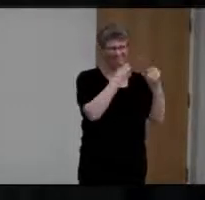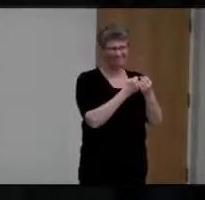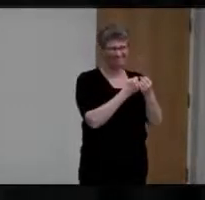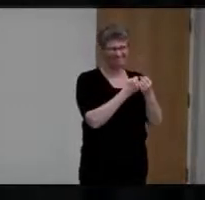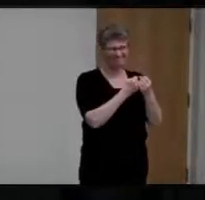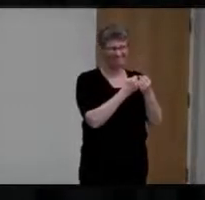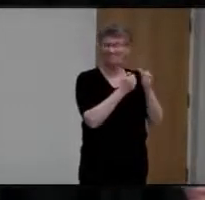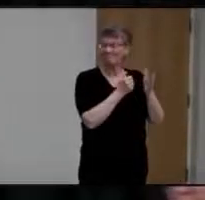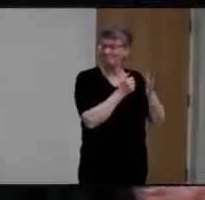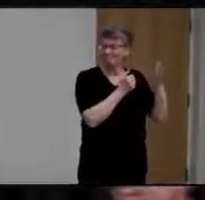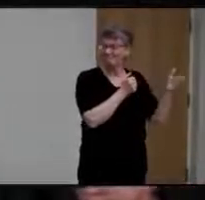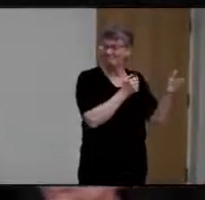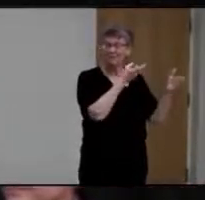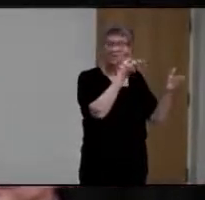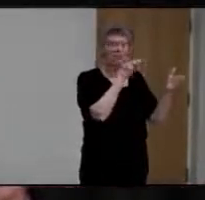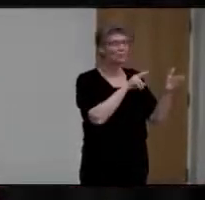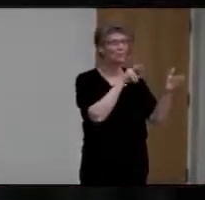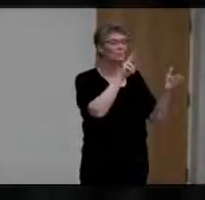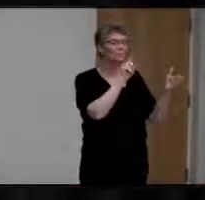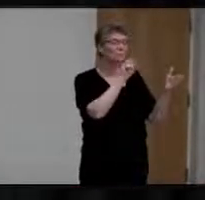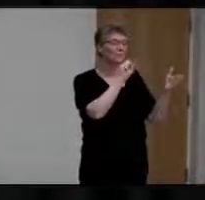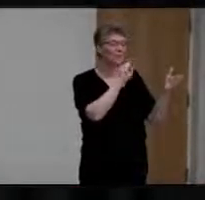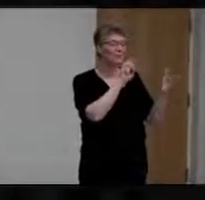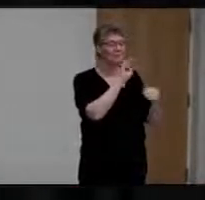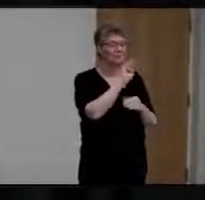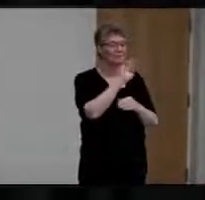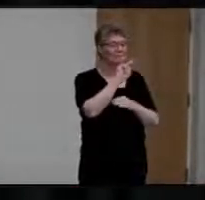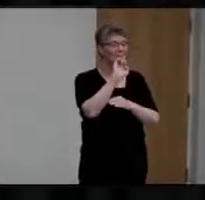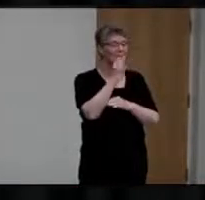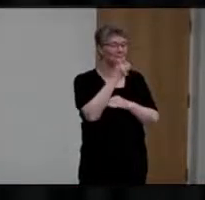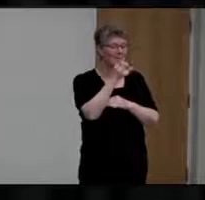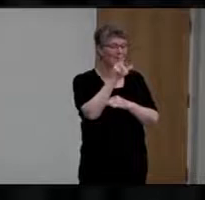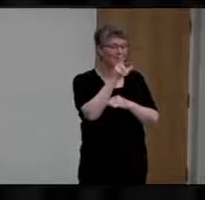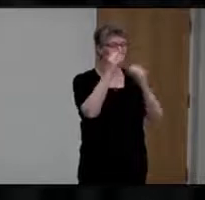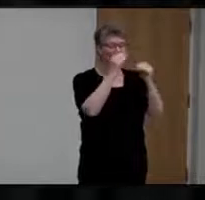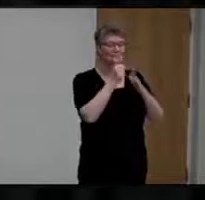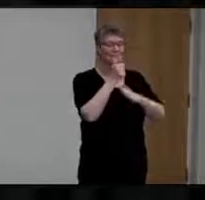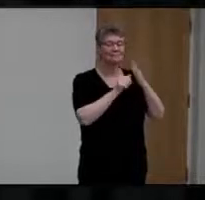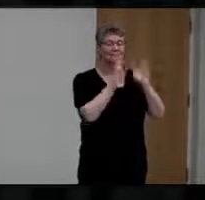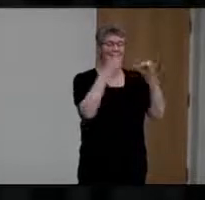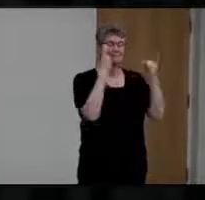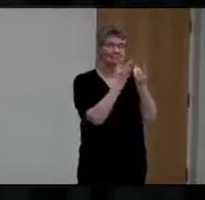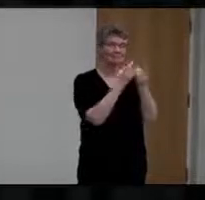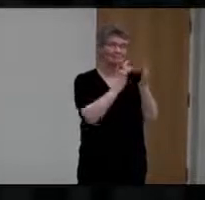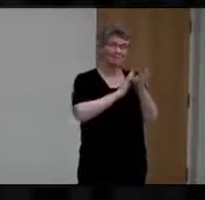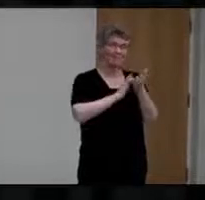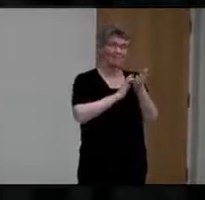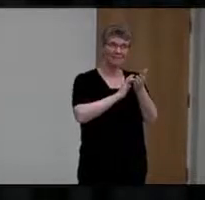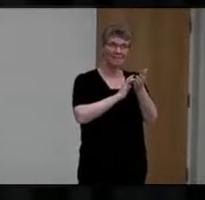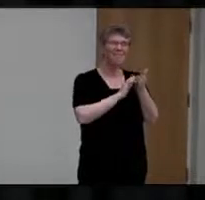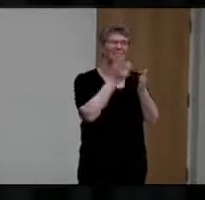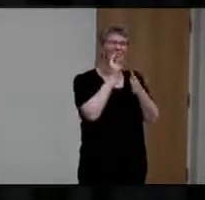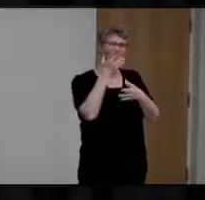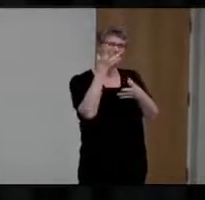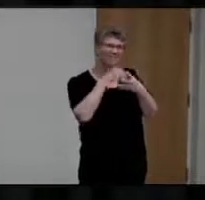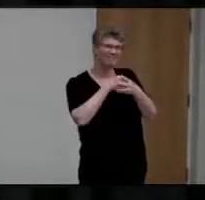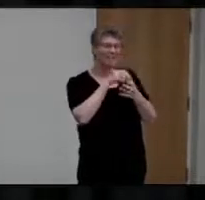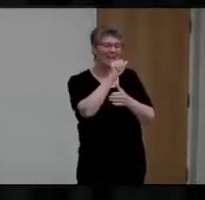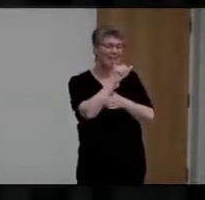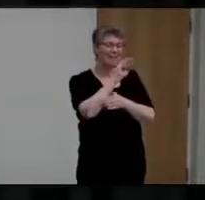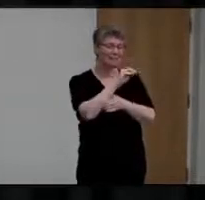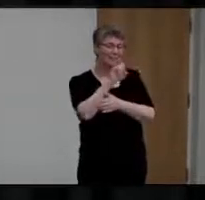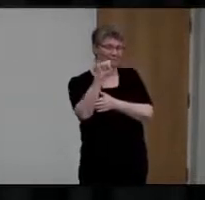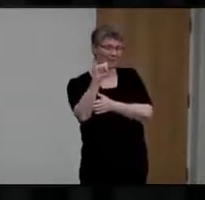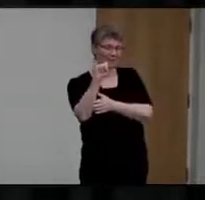Dr. Ross Mitchell is a professor in the Department of Medicine, a fellow with the Alberta Machine Intelligence Institute, AMI, and